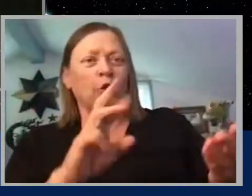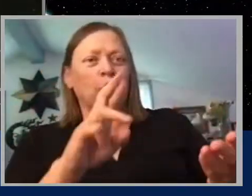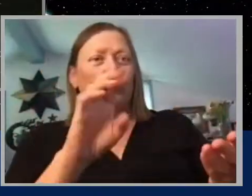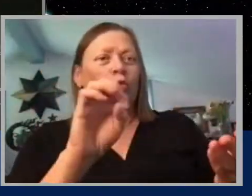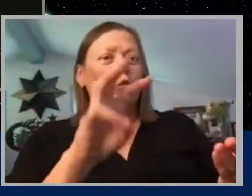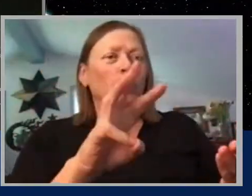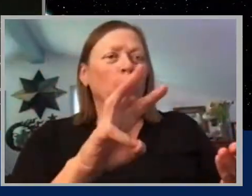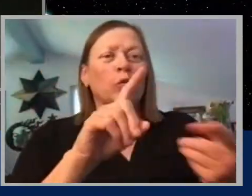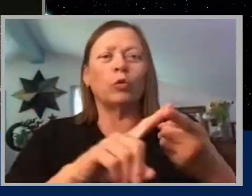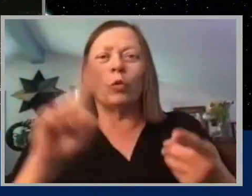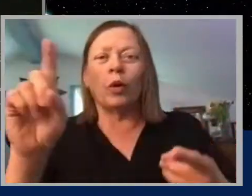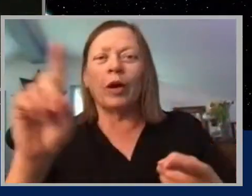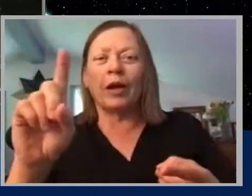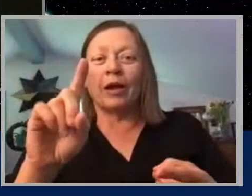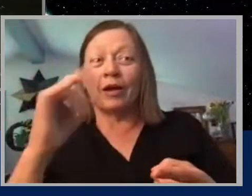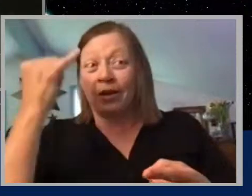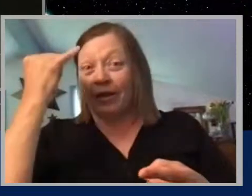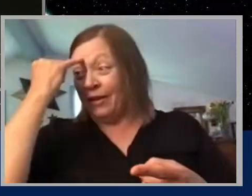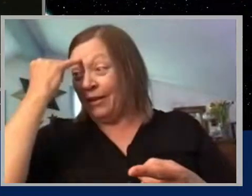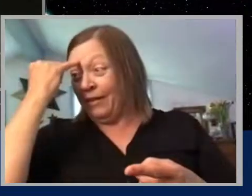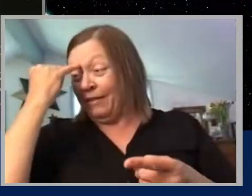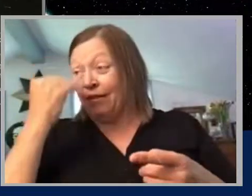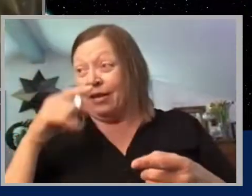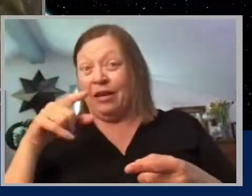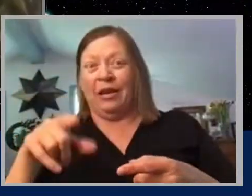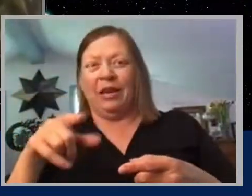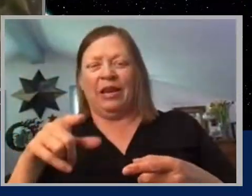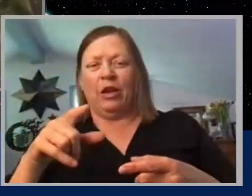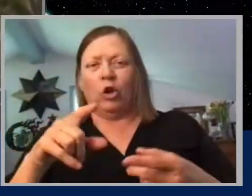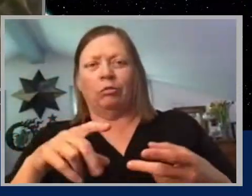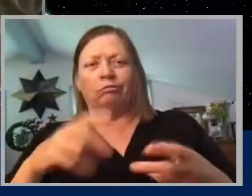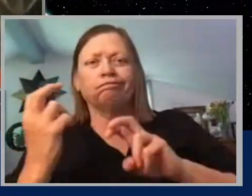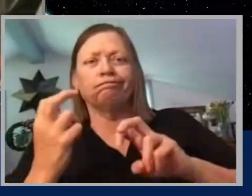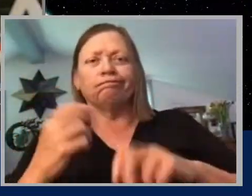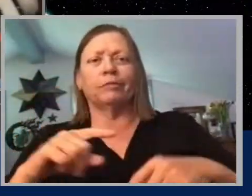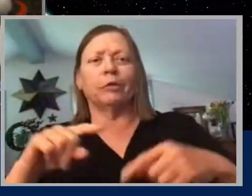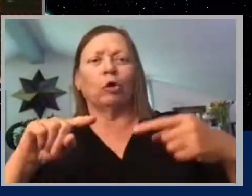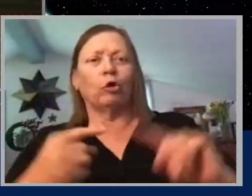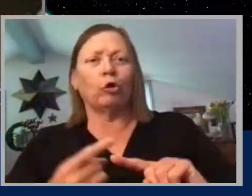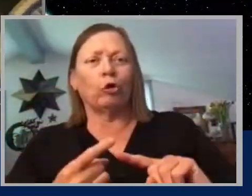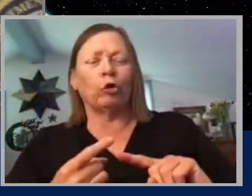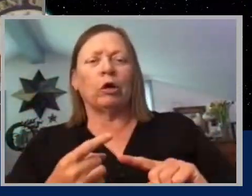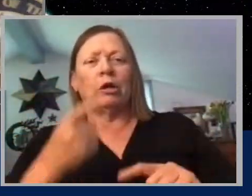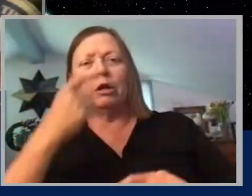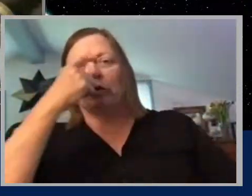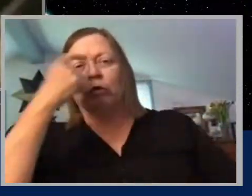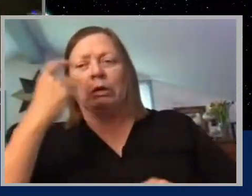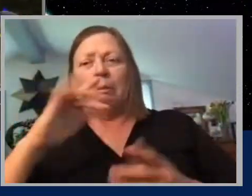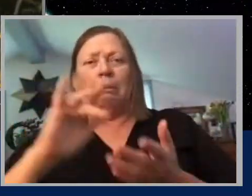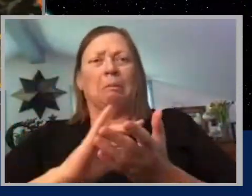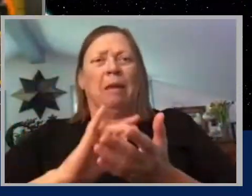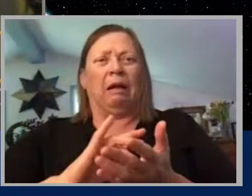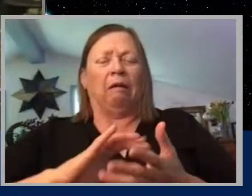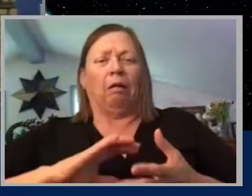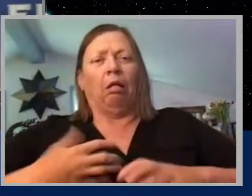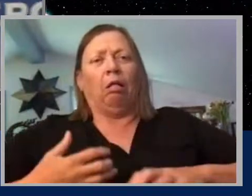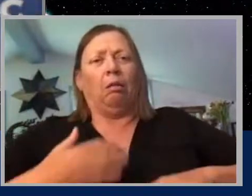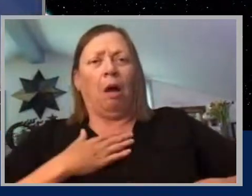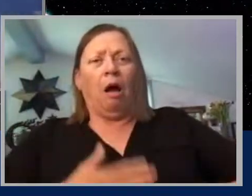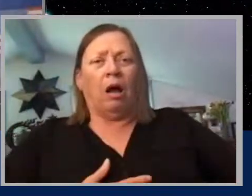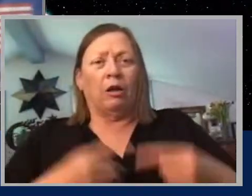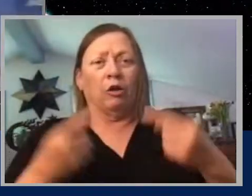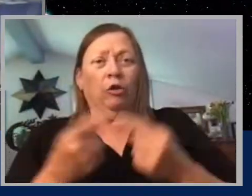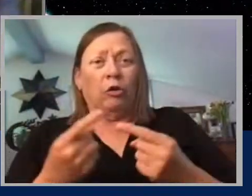need medical trauma support, we have to bring that with us. And so because there's